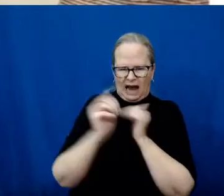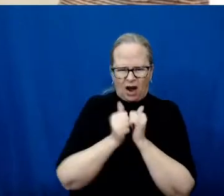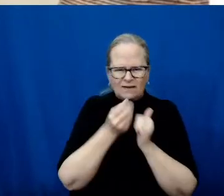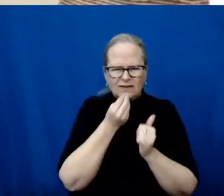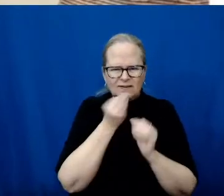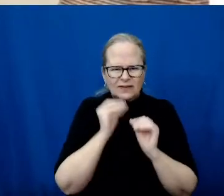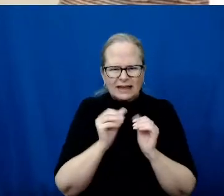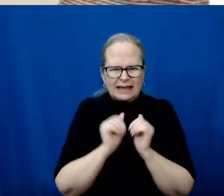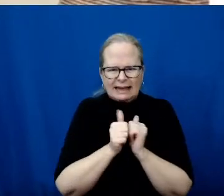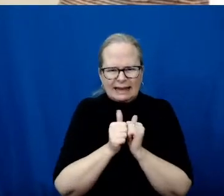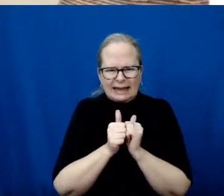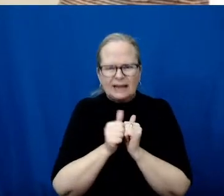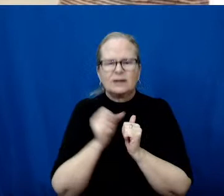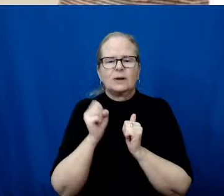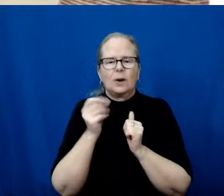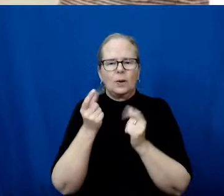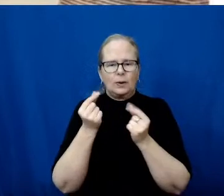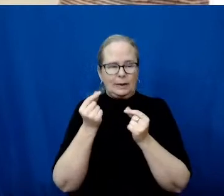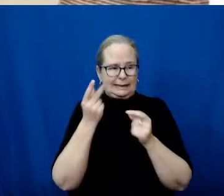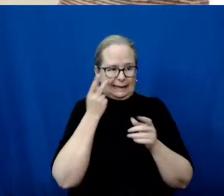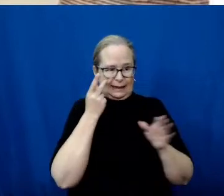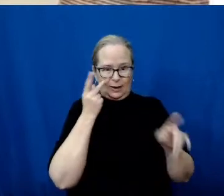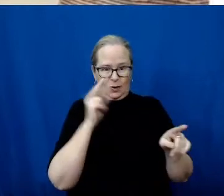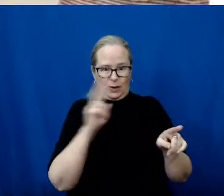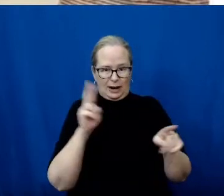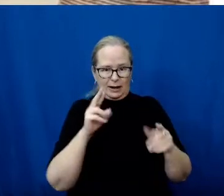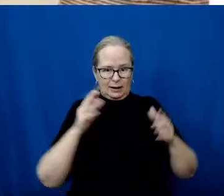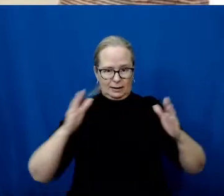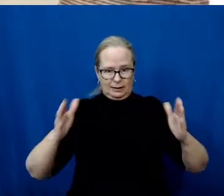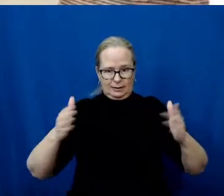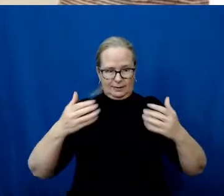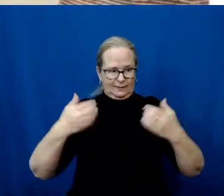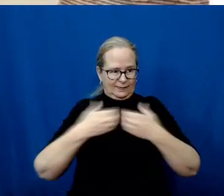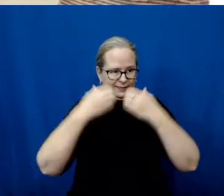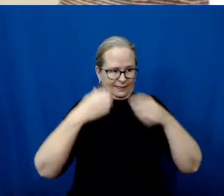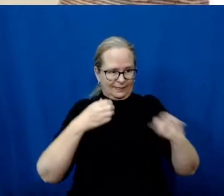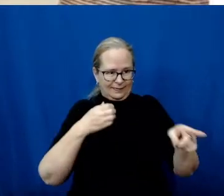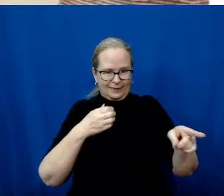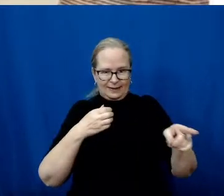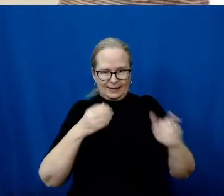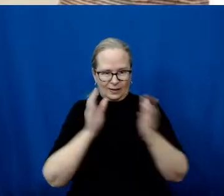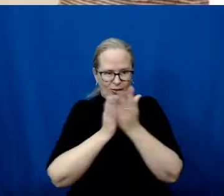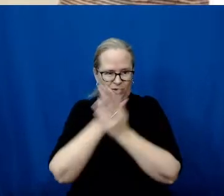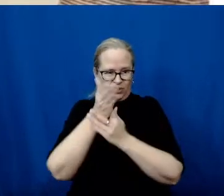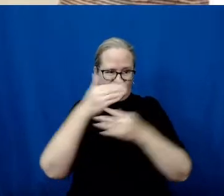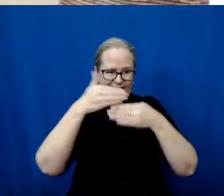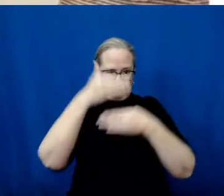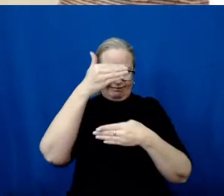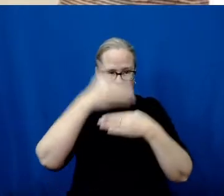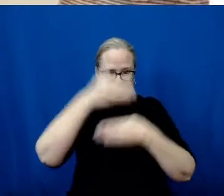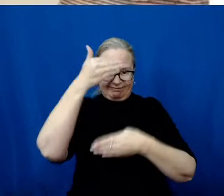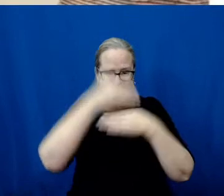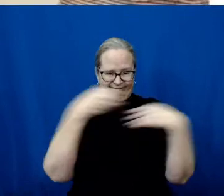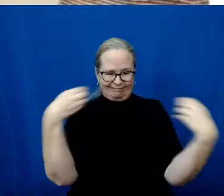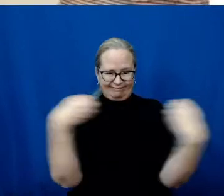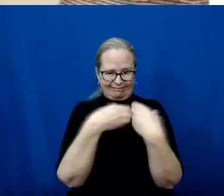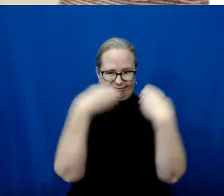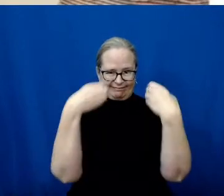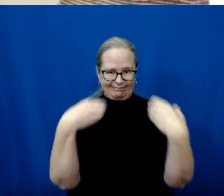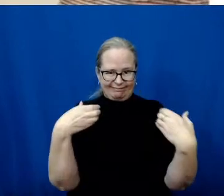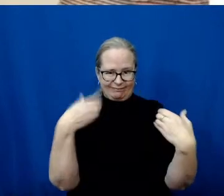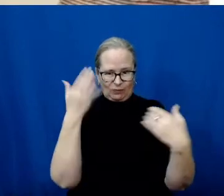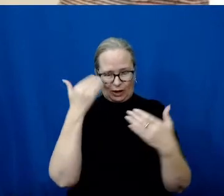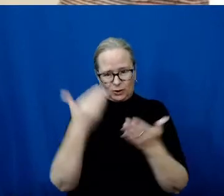because her isolation happened to fall over both Christmas and New Year's holidays, so